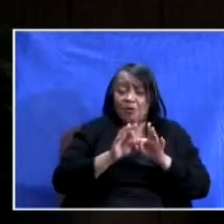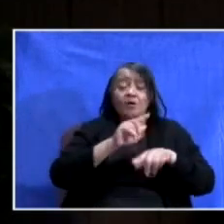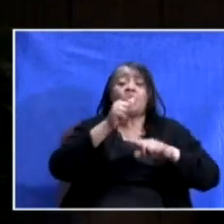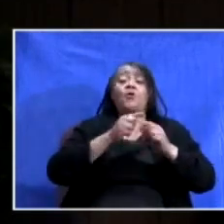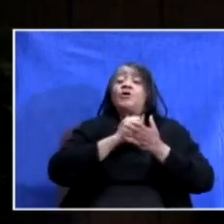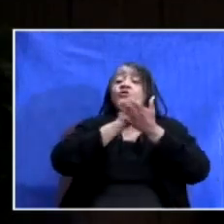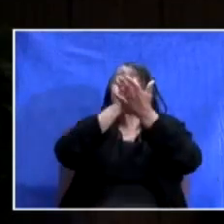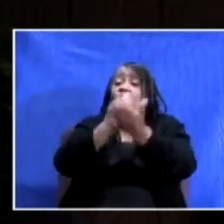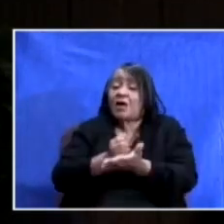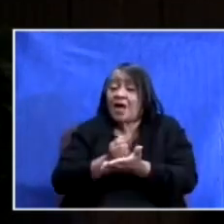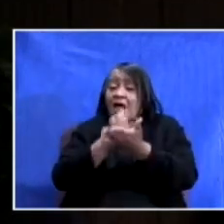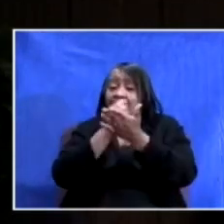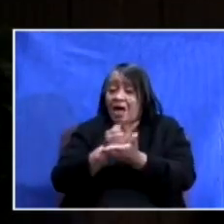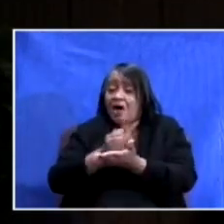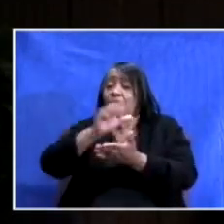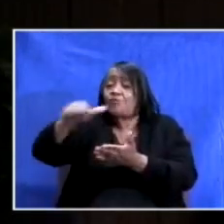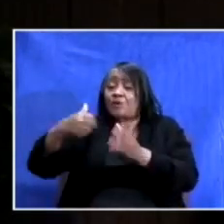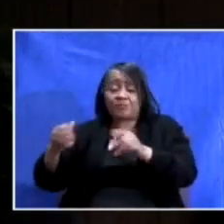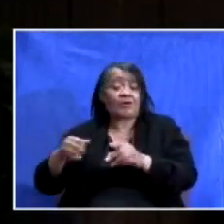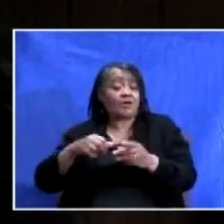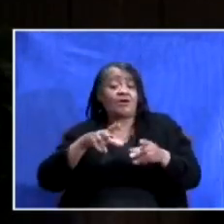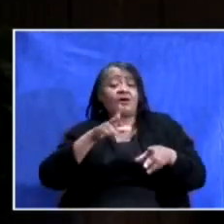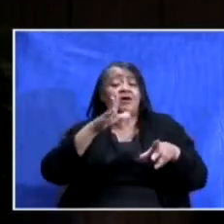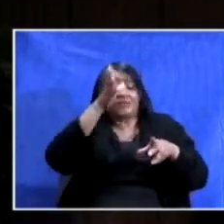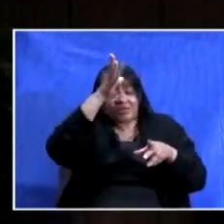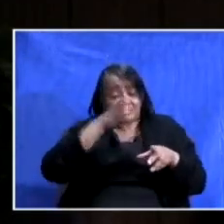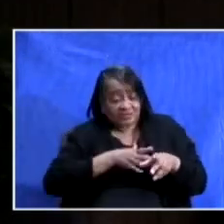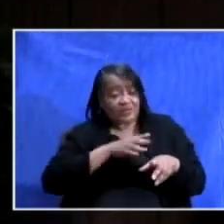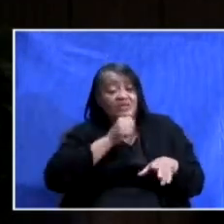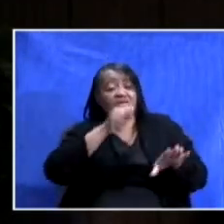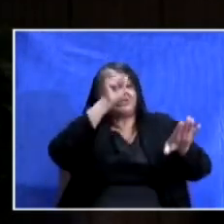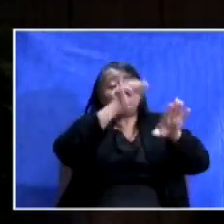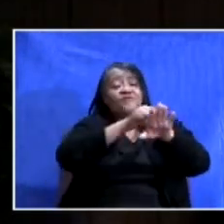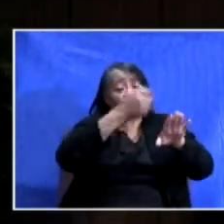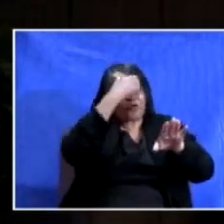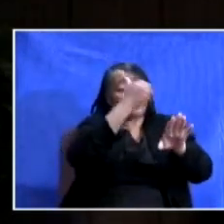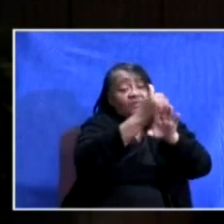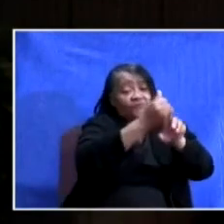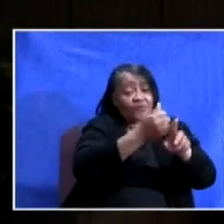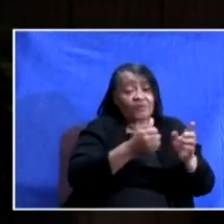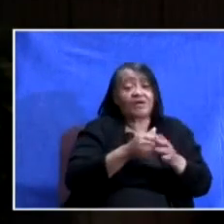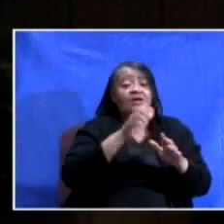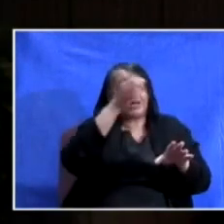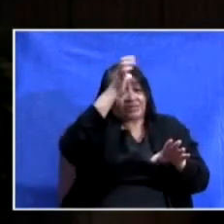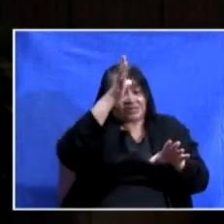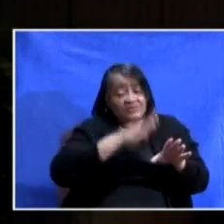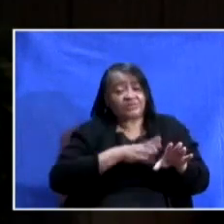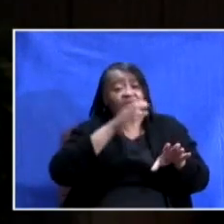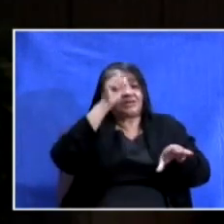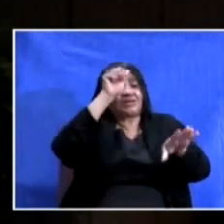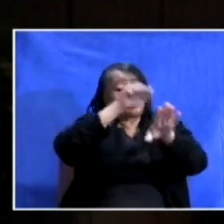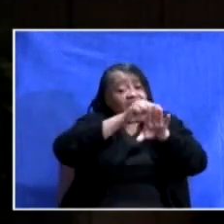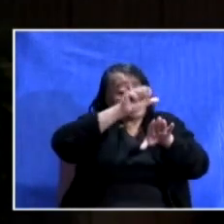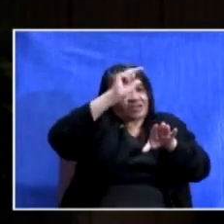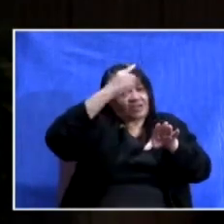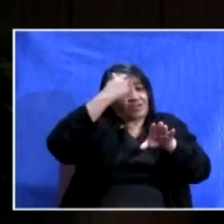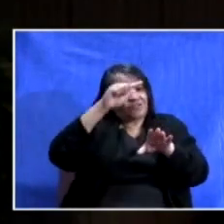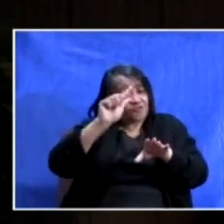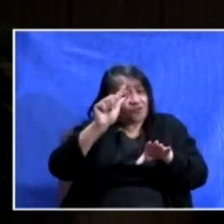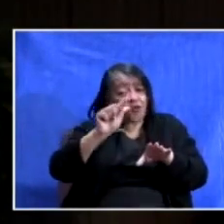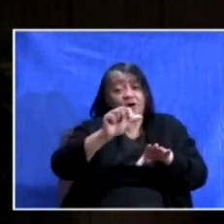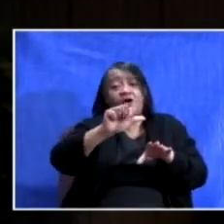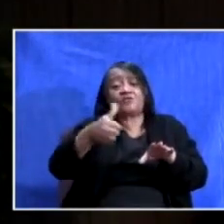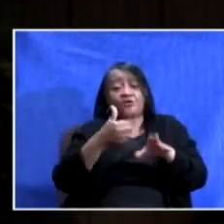When you're knocking, this man is not knocking for himself. He's knocking for someone else. And he